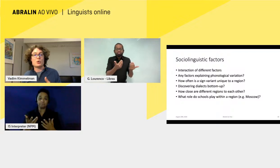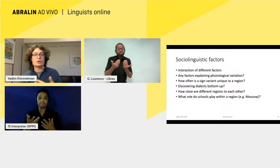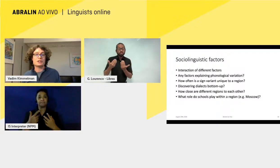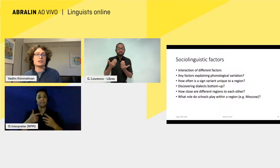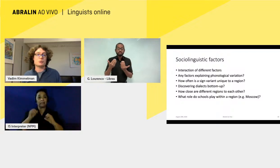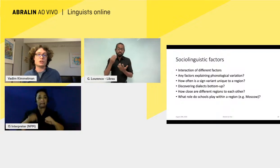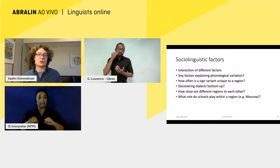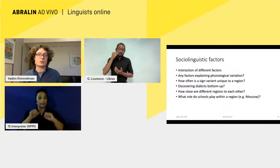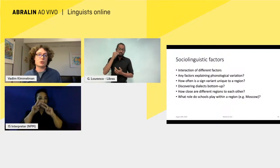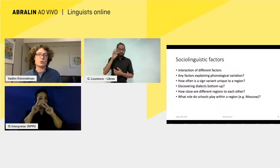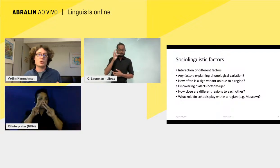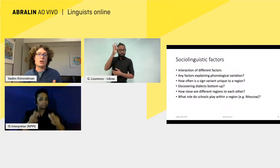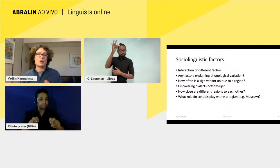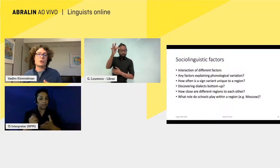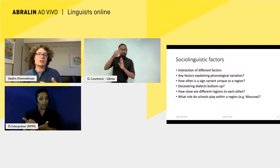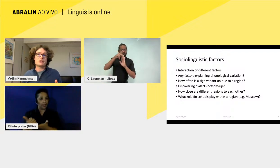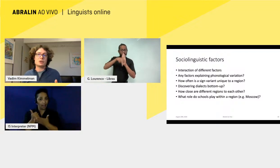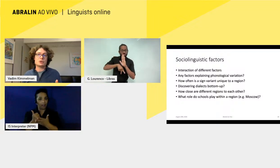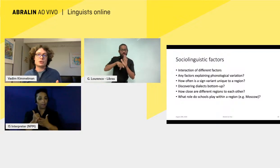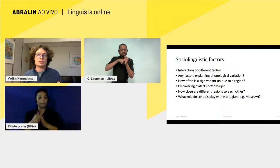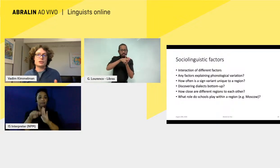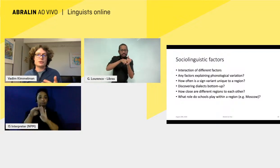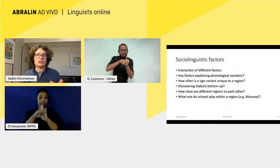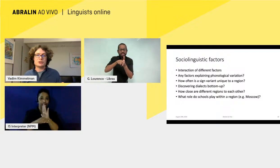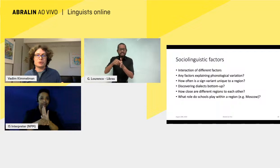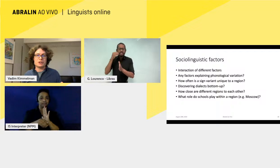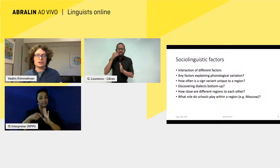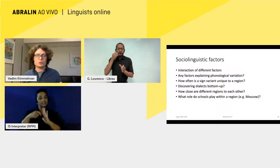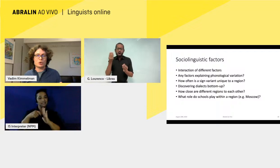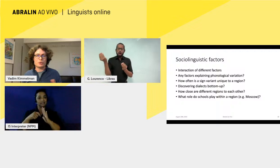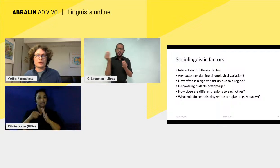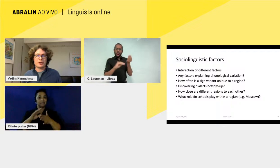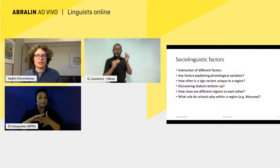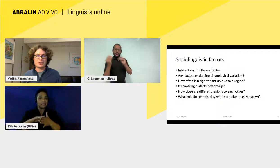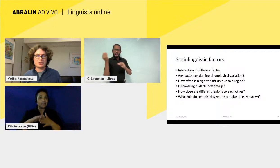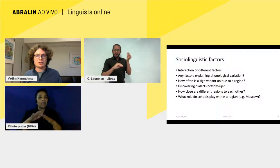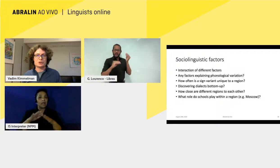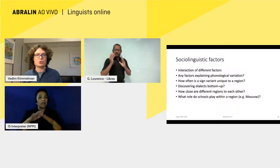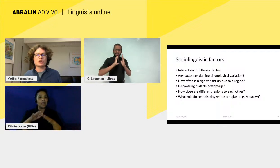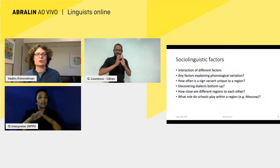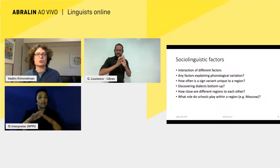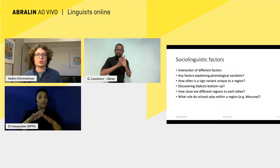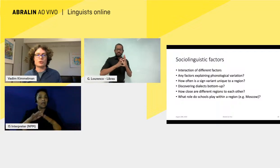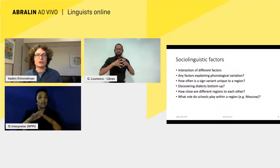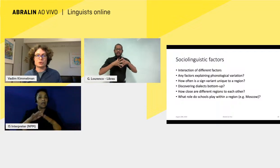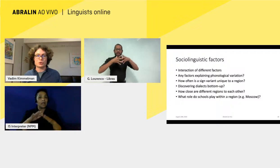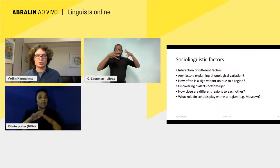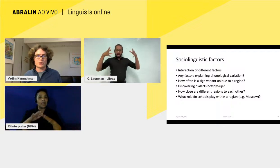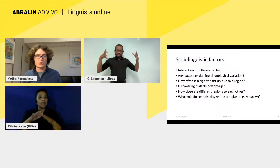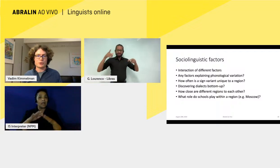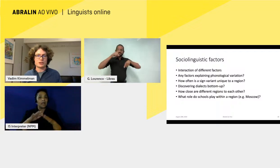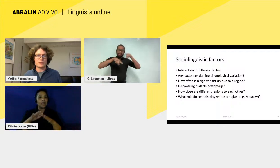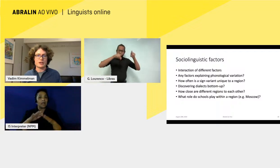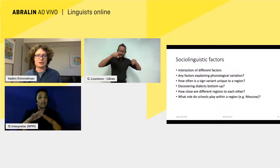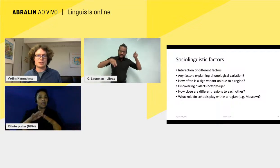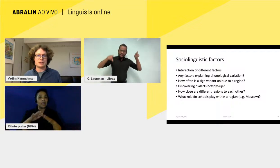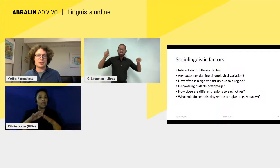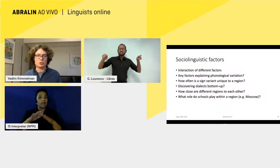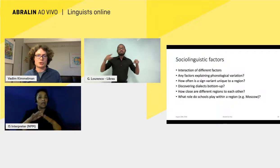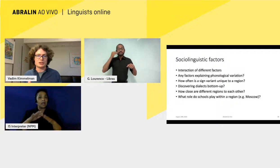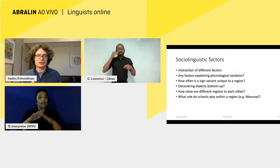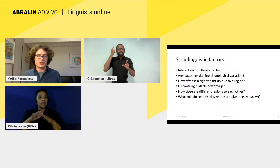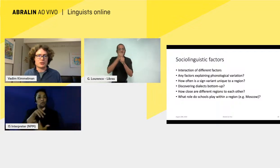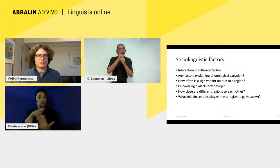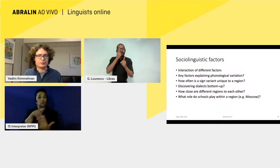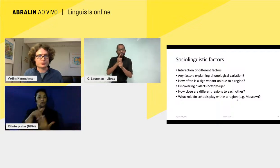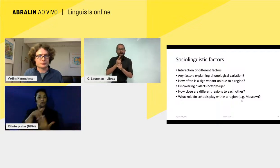help our database grow or that alternative databases will be created to explore the sociolinguistic factors